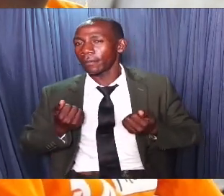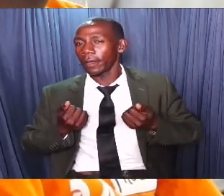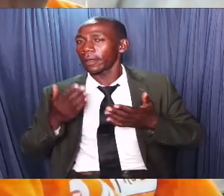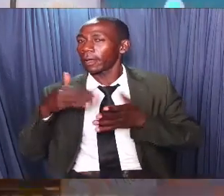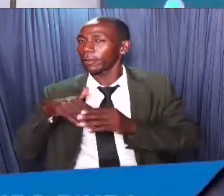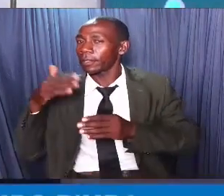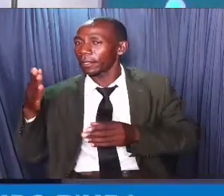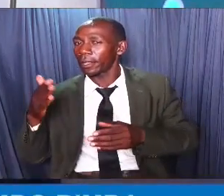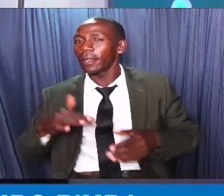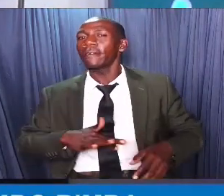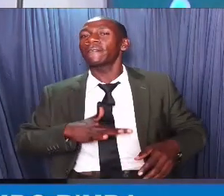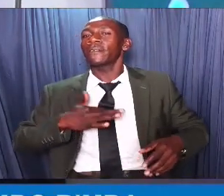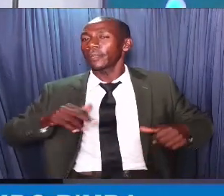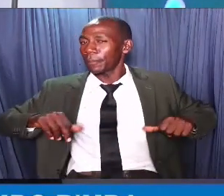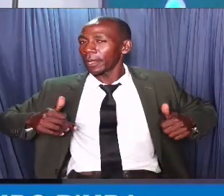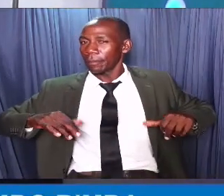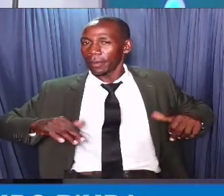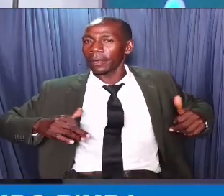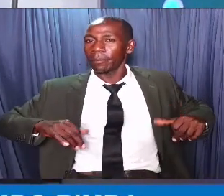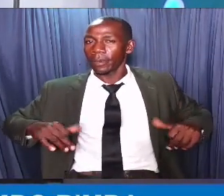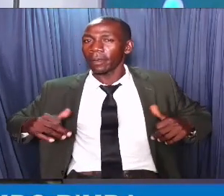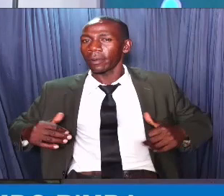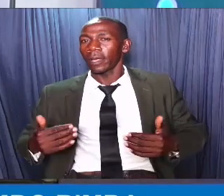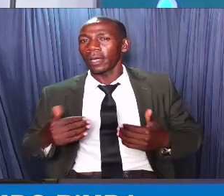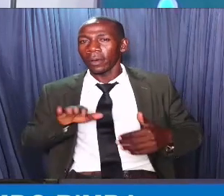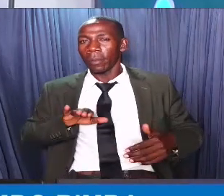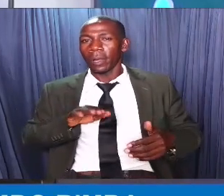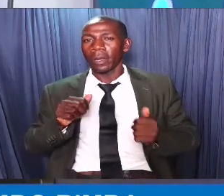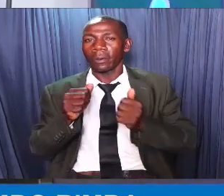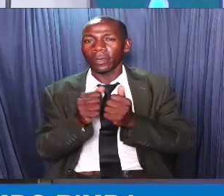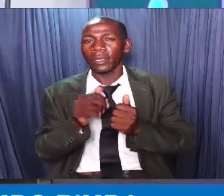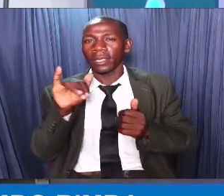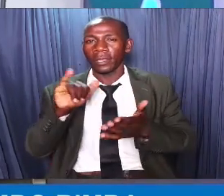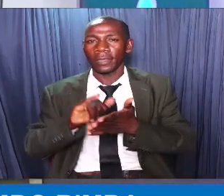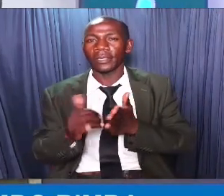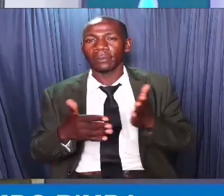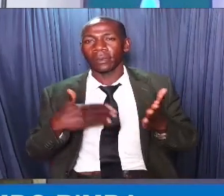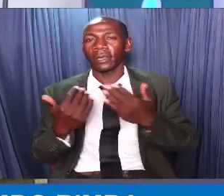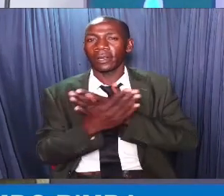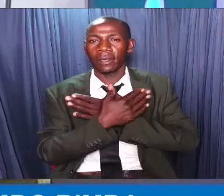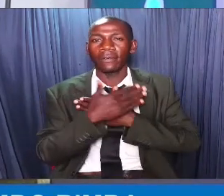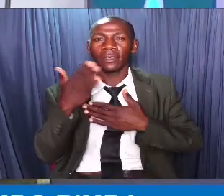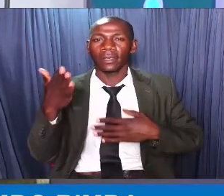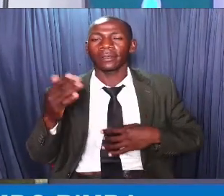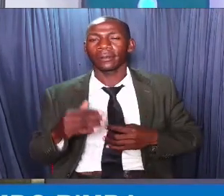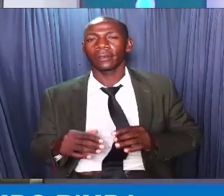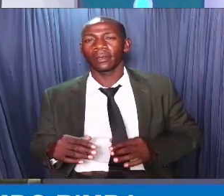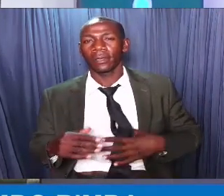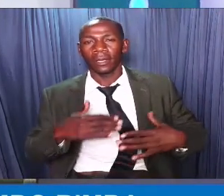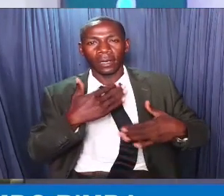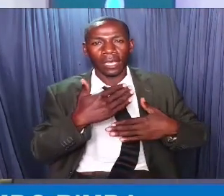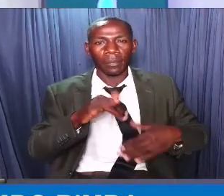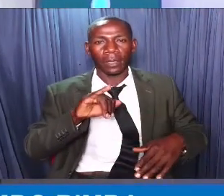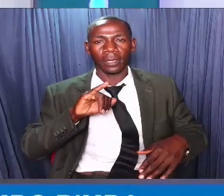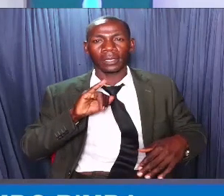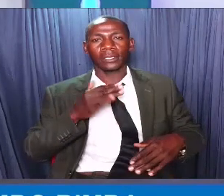out of marriage. Wanasikia fahari. They feel the supremacy. Kwa mama wa fulani ni rafiki yangu. That mother is my lover there. Na jirani fulani